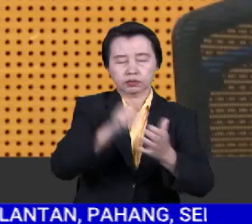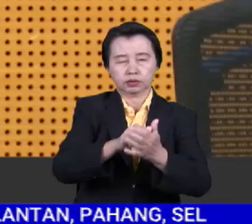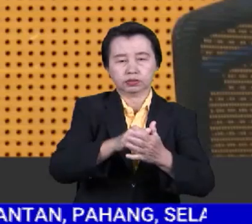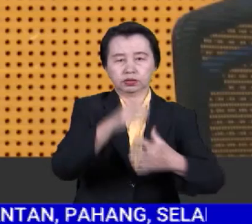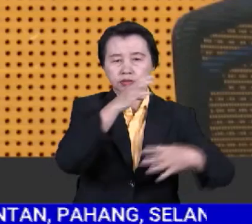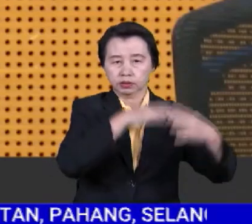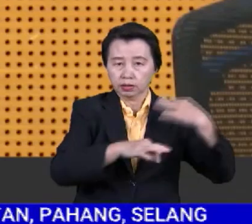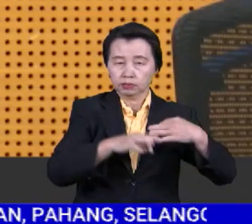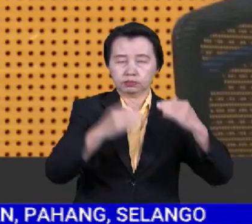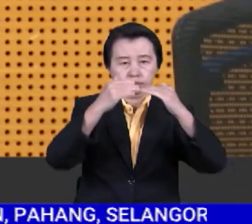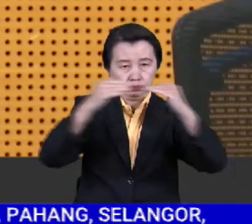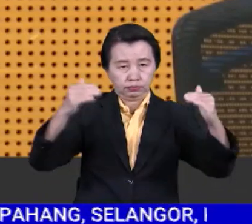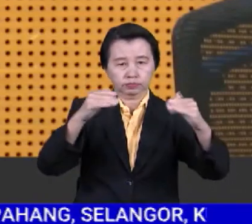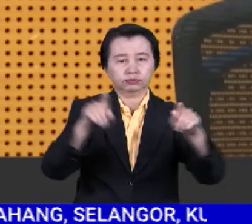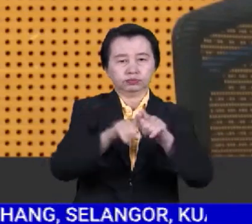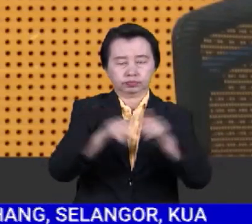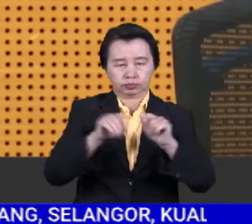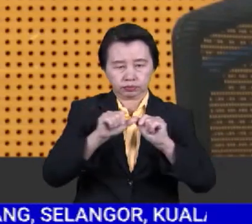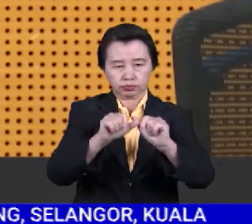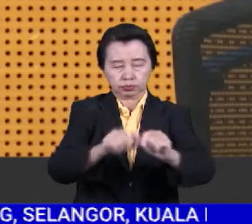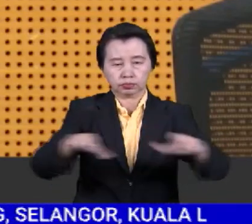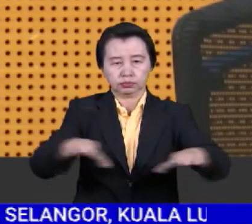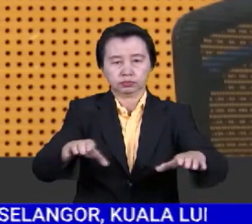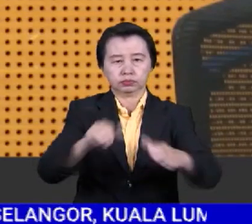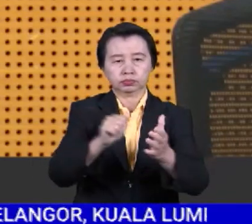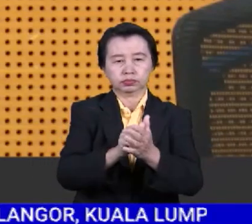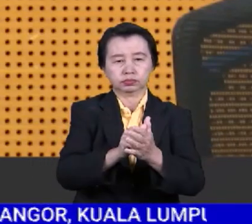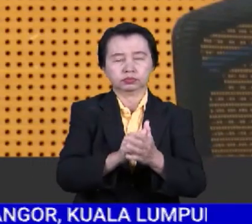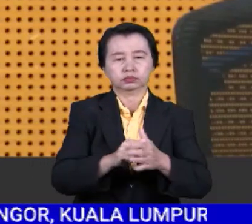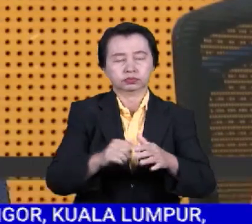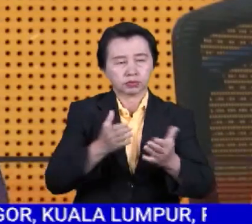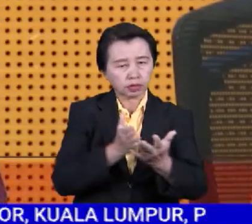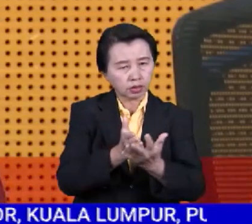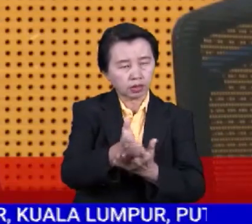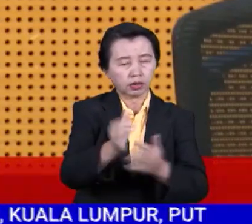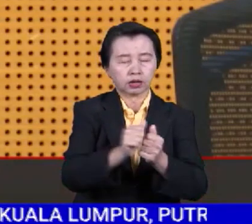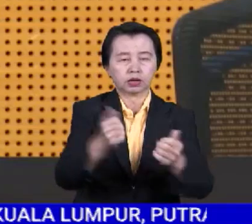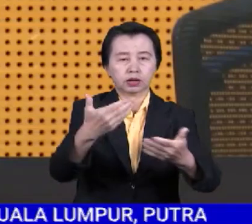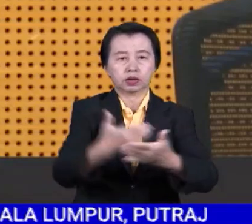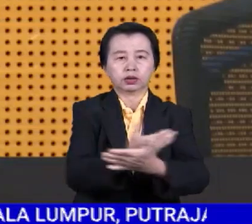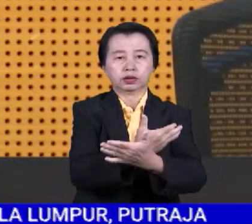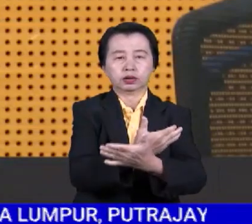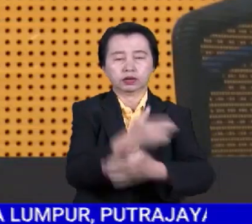levels, as well as the continued implementation of existing and new